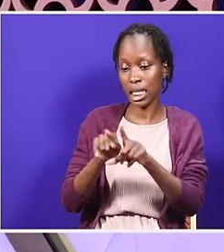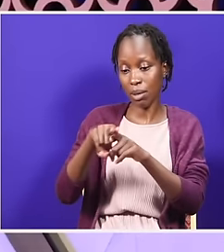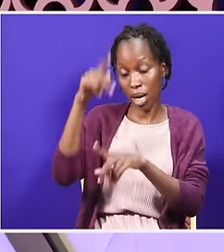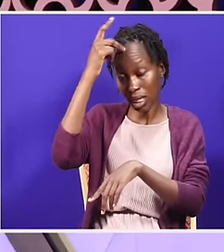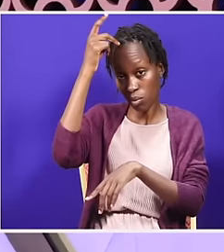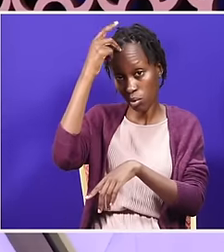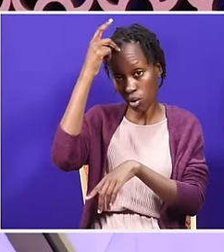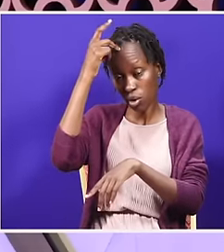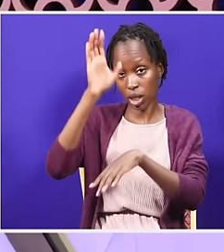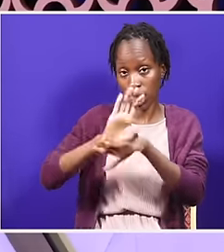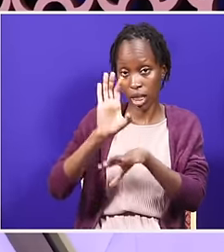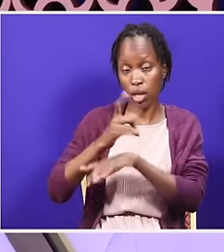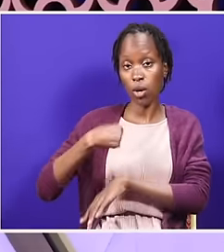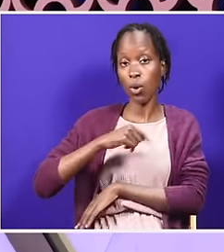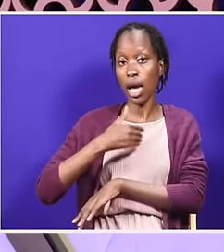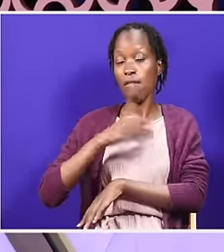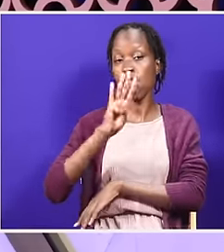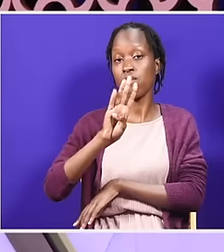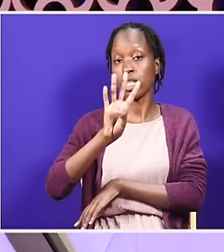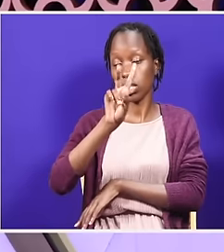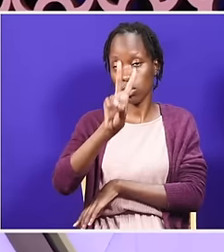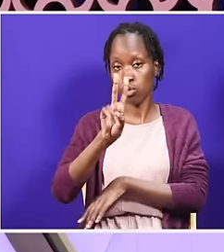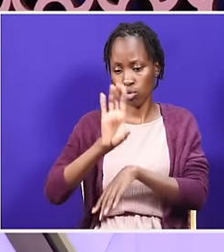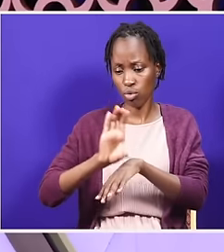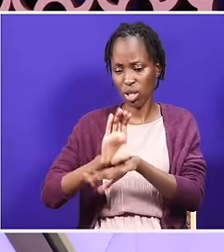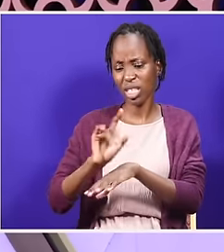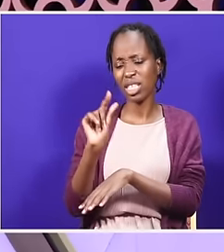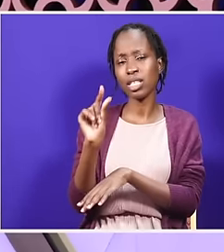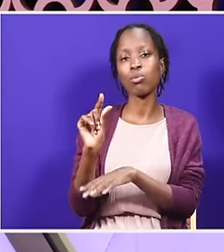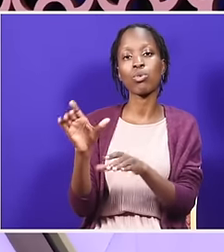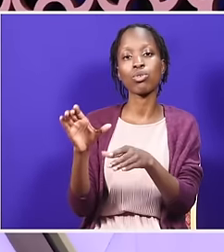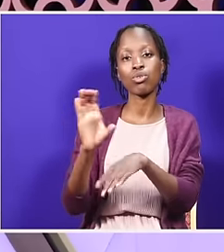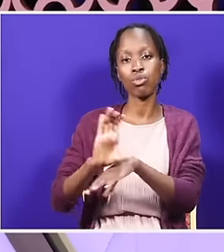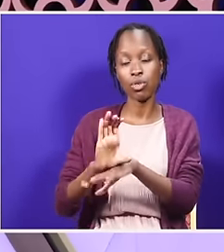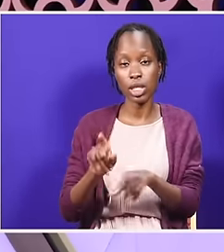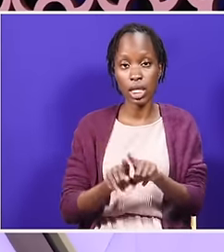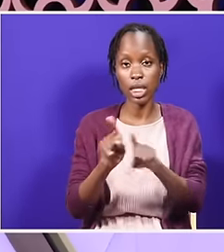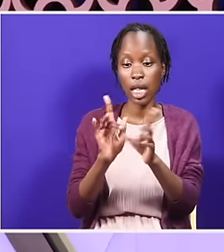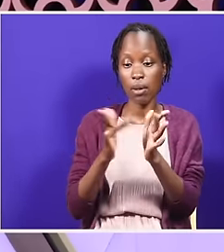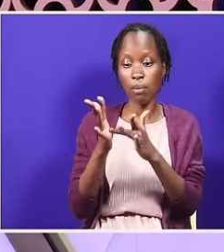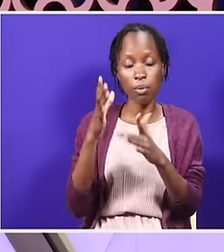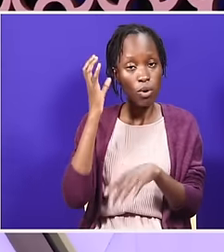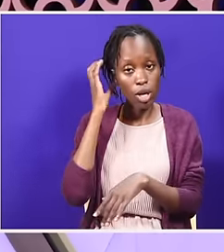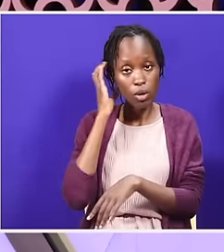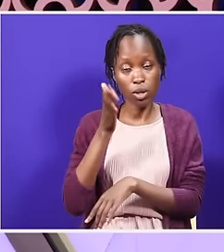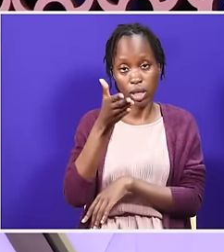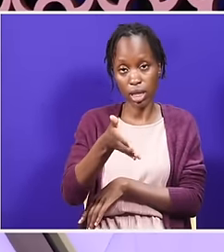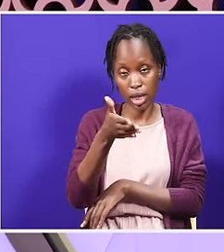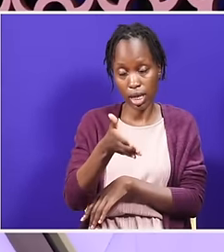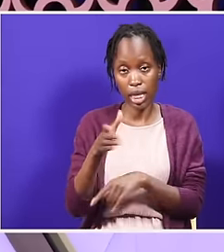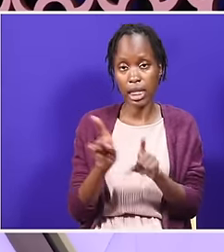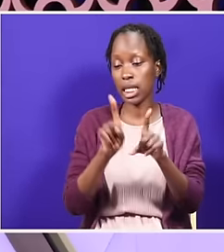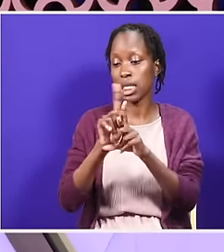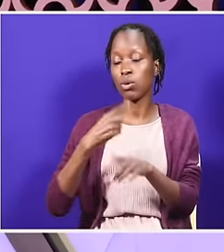in Slovakia. Ah. We have 42 churches. Yes. So it's a small denomination. Mm-hmm. And their Bible College is Gateway College.